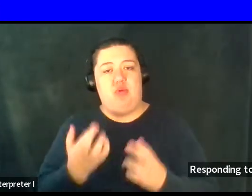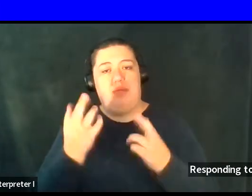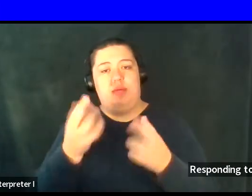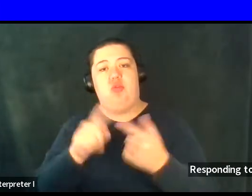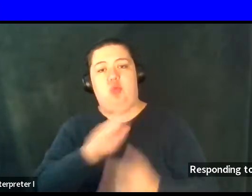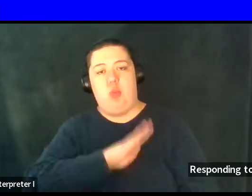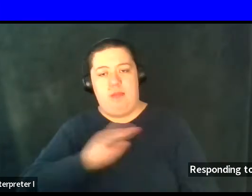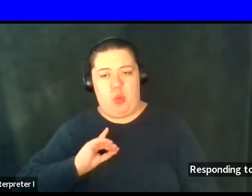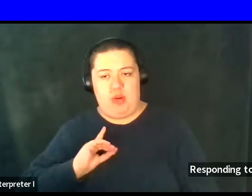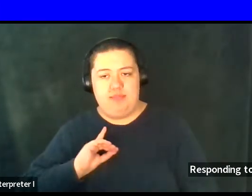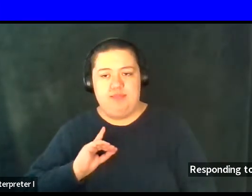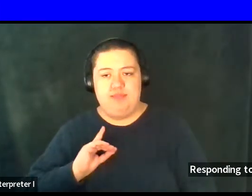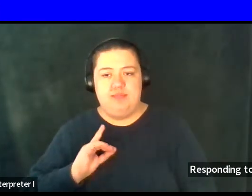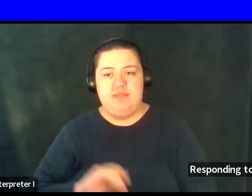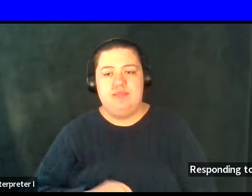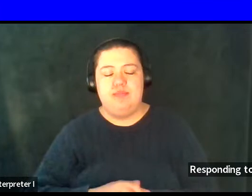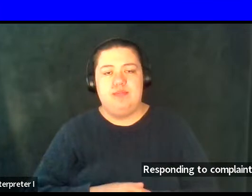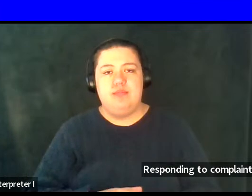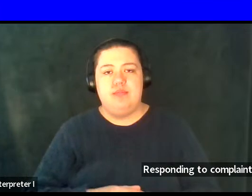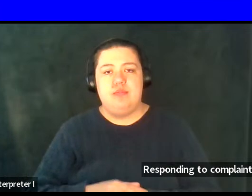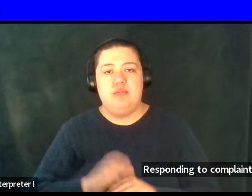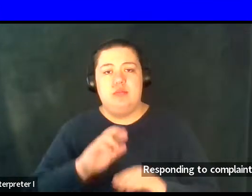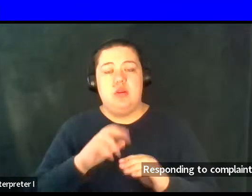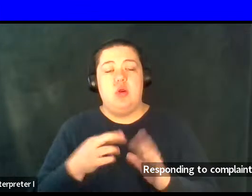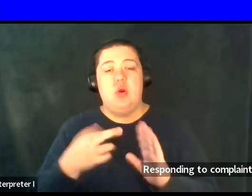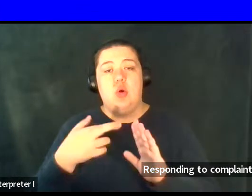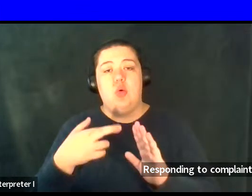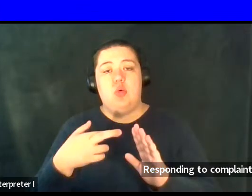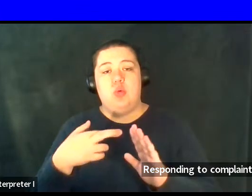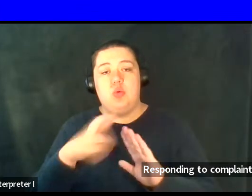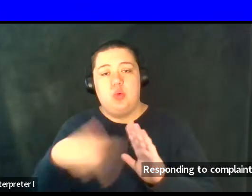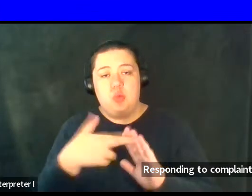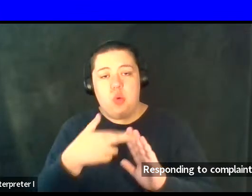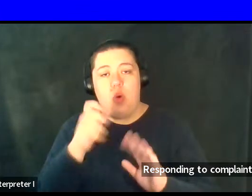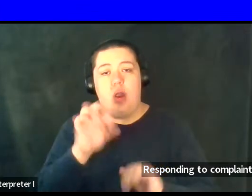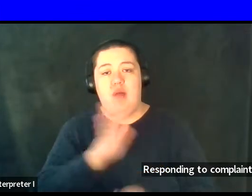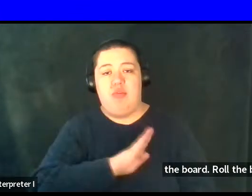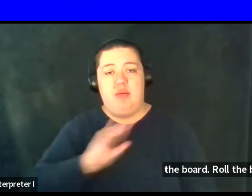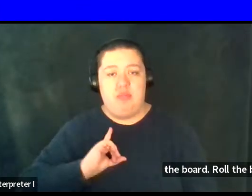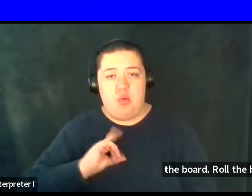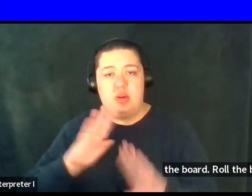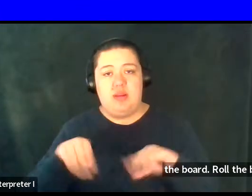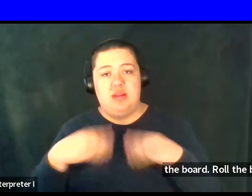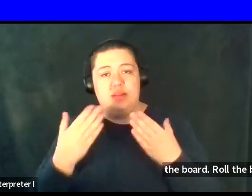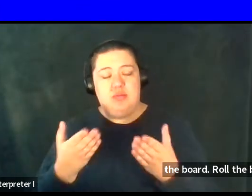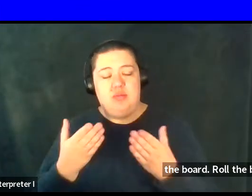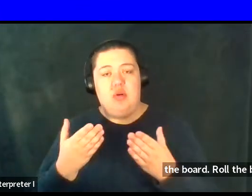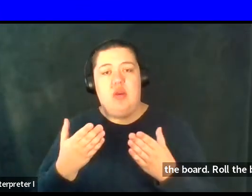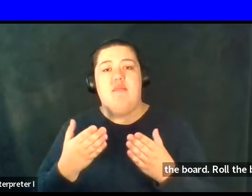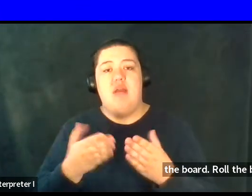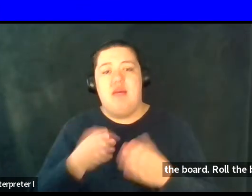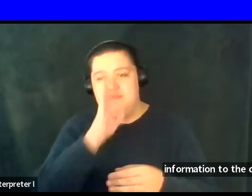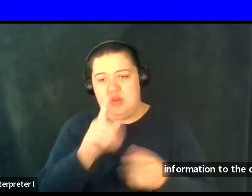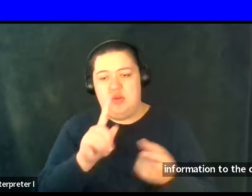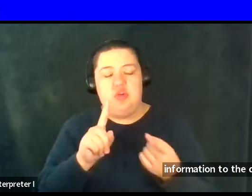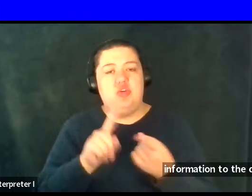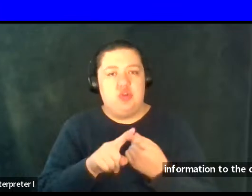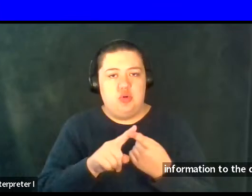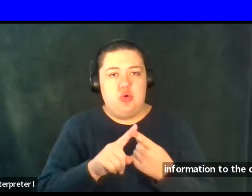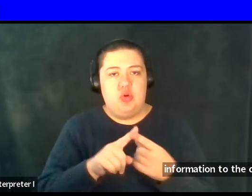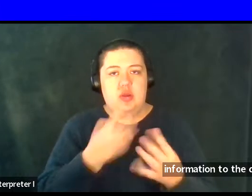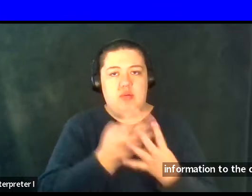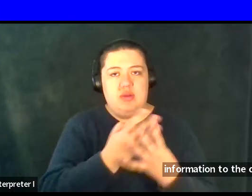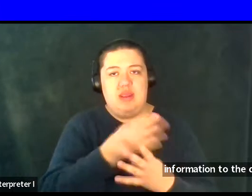board. The role of the board is to provide advice and information to the director of the Bureau of Prisons and to the director of the Department